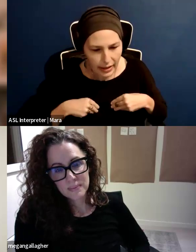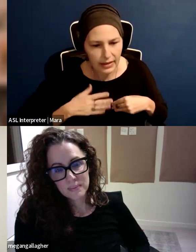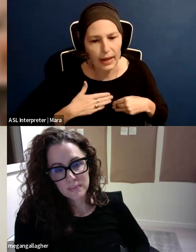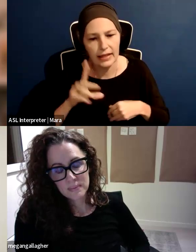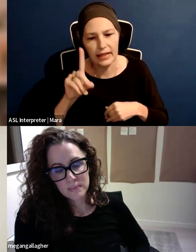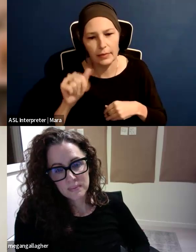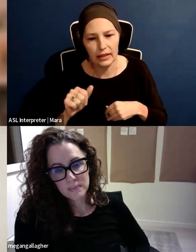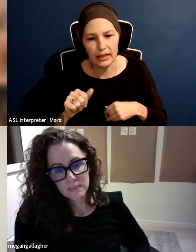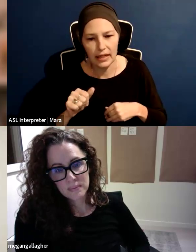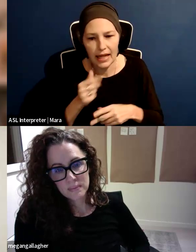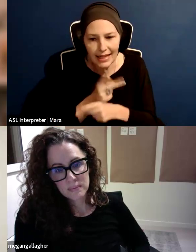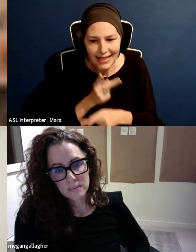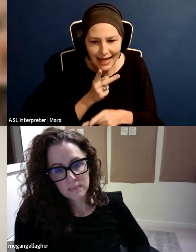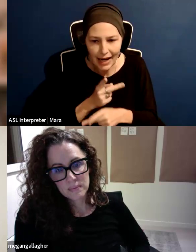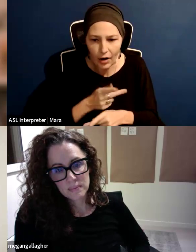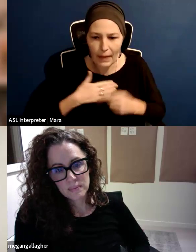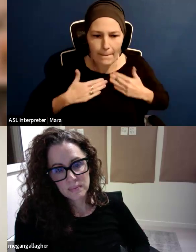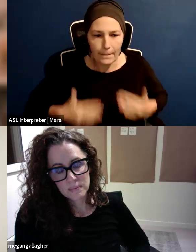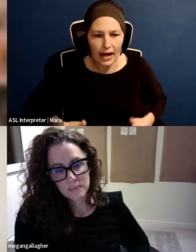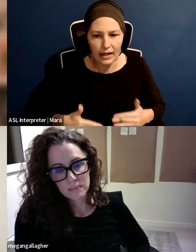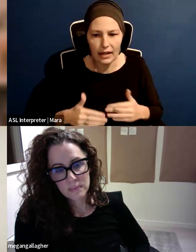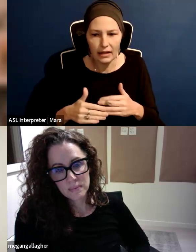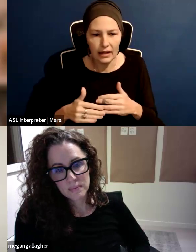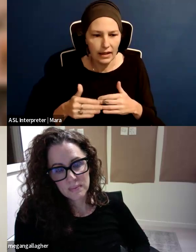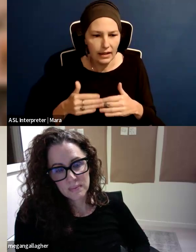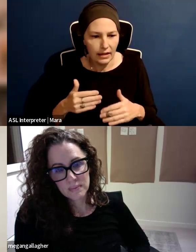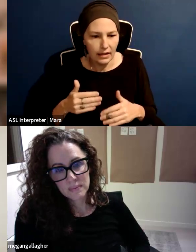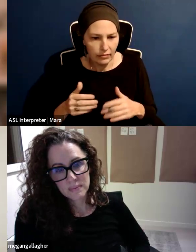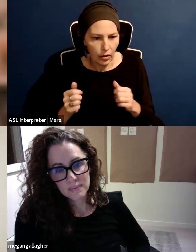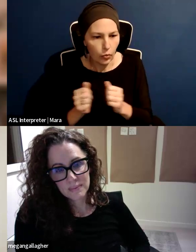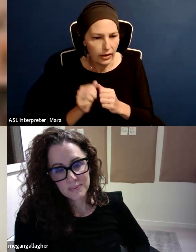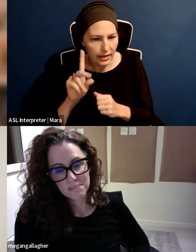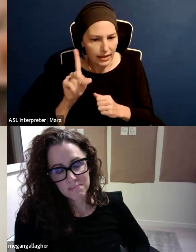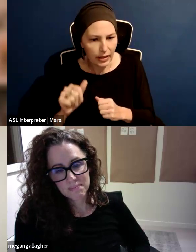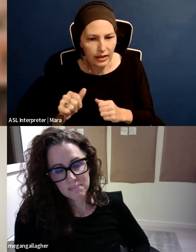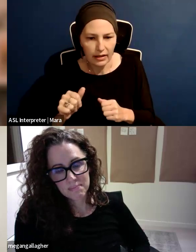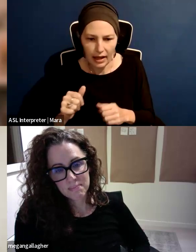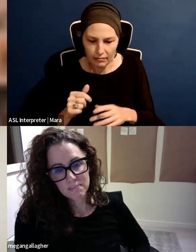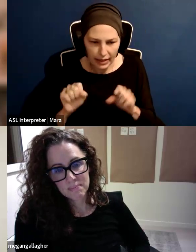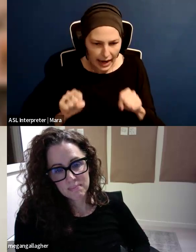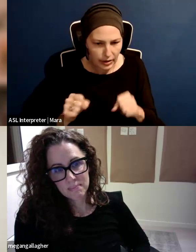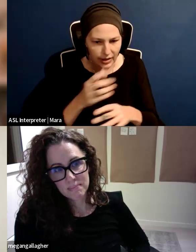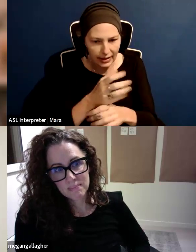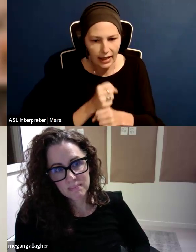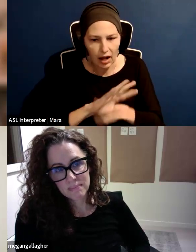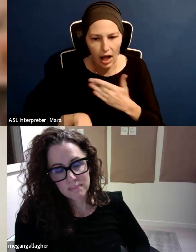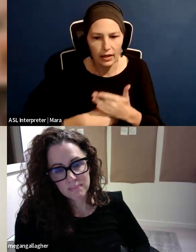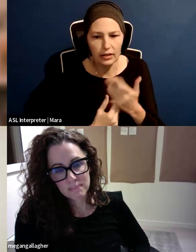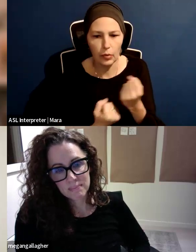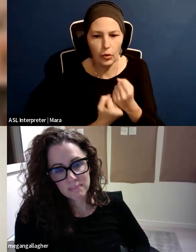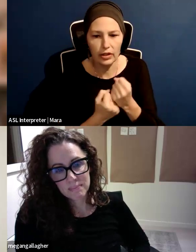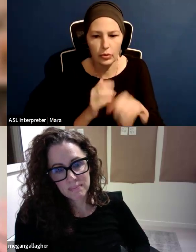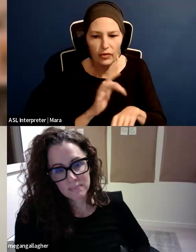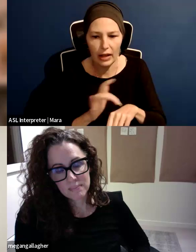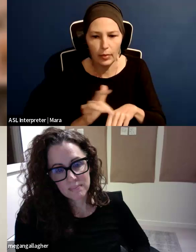disability and receive and use the supports available in order to